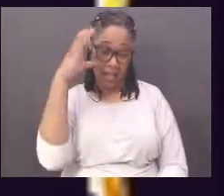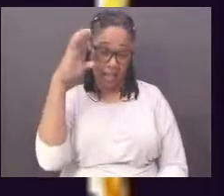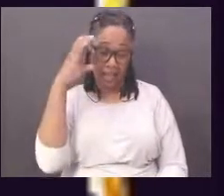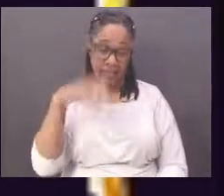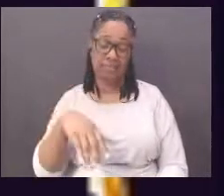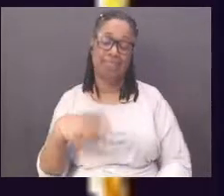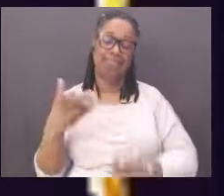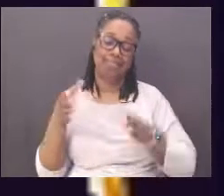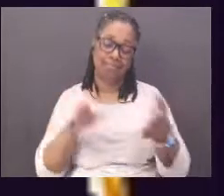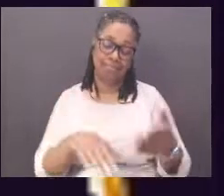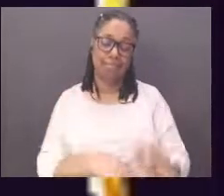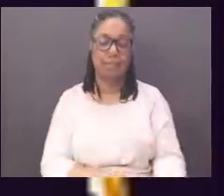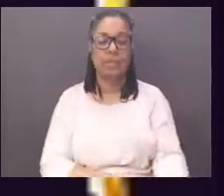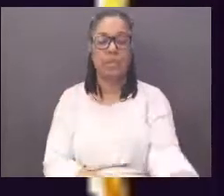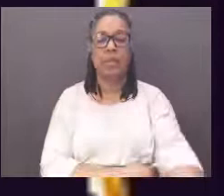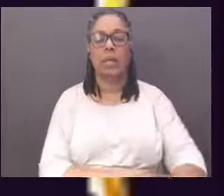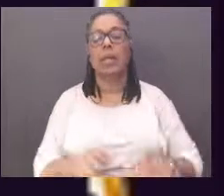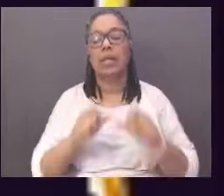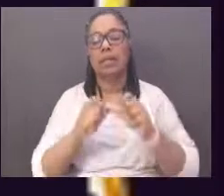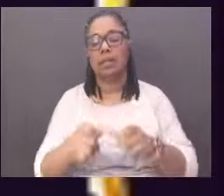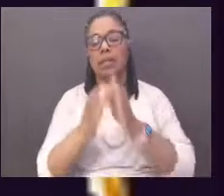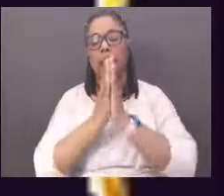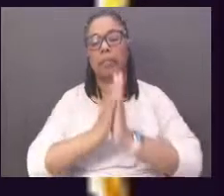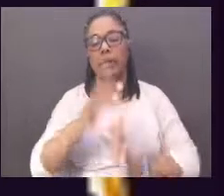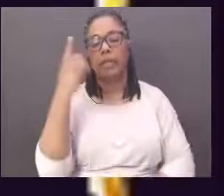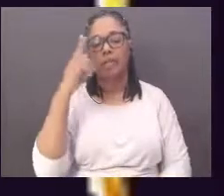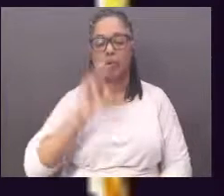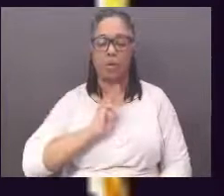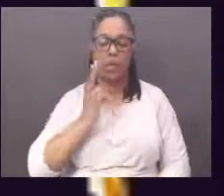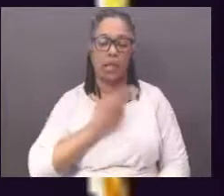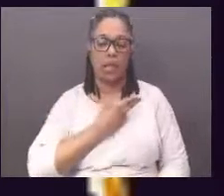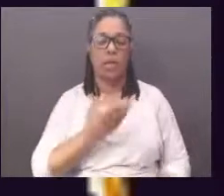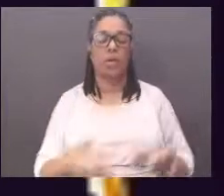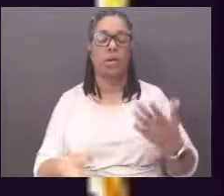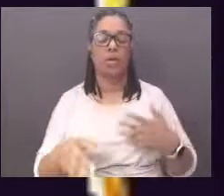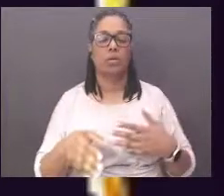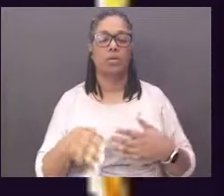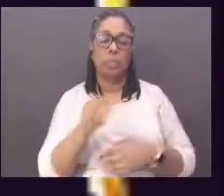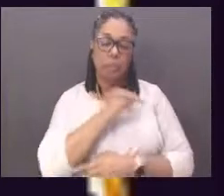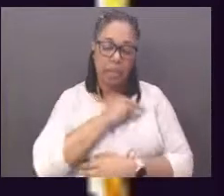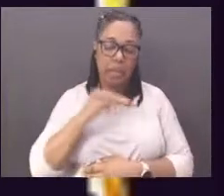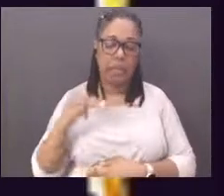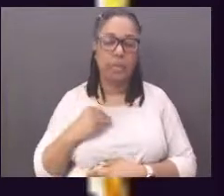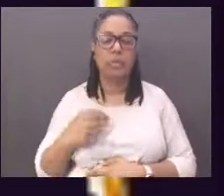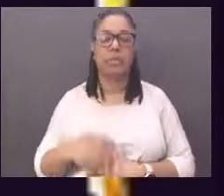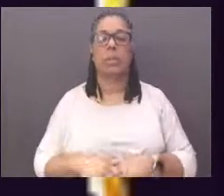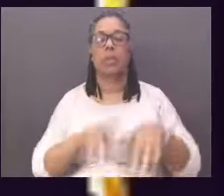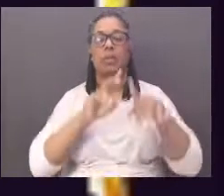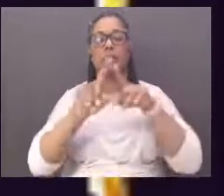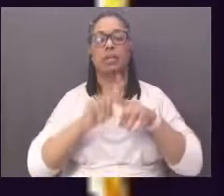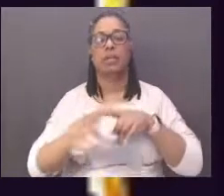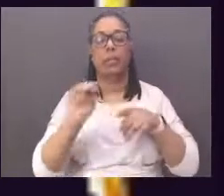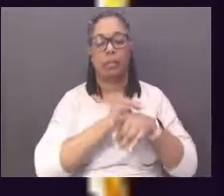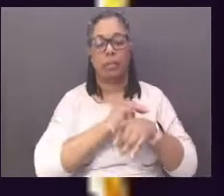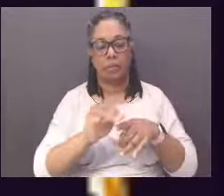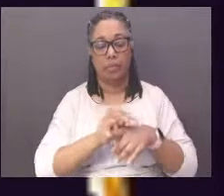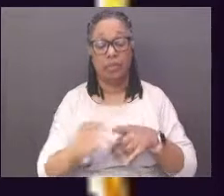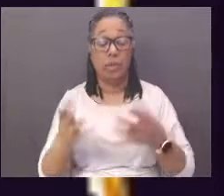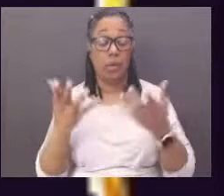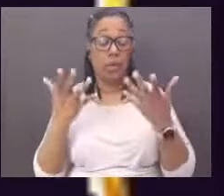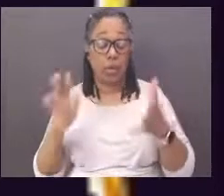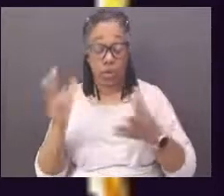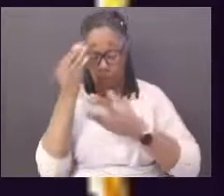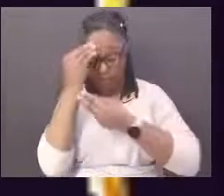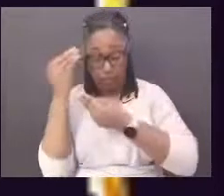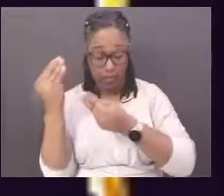lift them up. And let's continue to pray for our ministries at First Baptist Church. We've already mentioned so much that we are doing. We do encourage